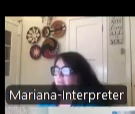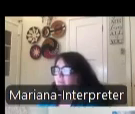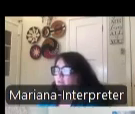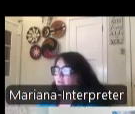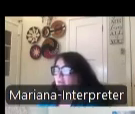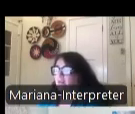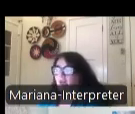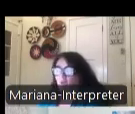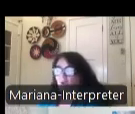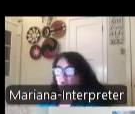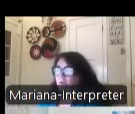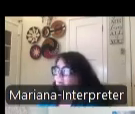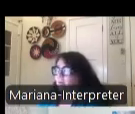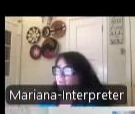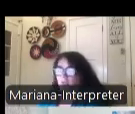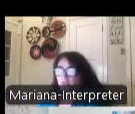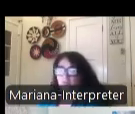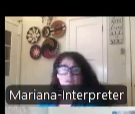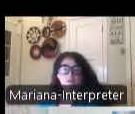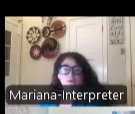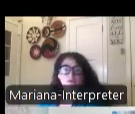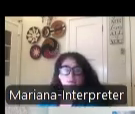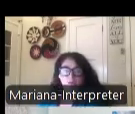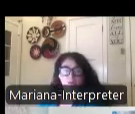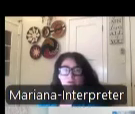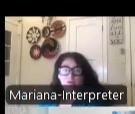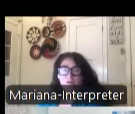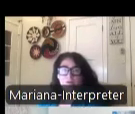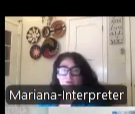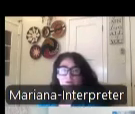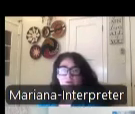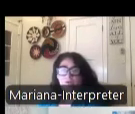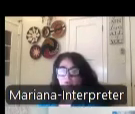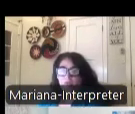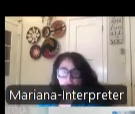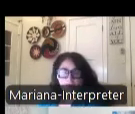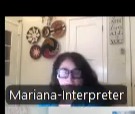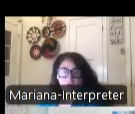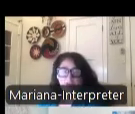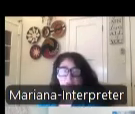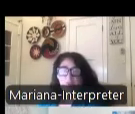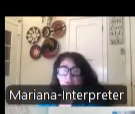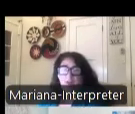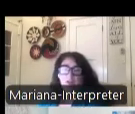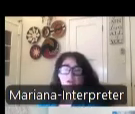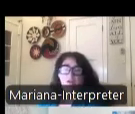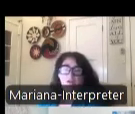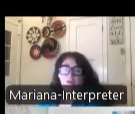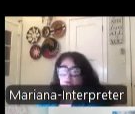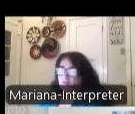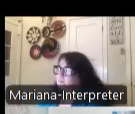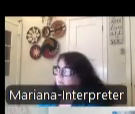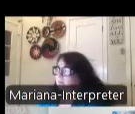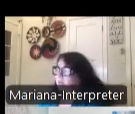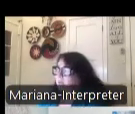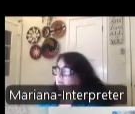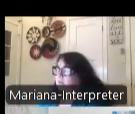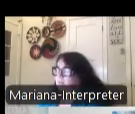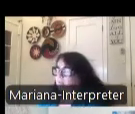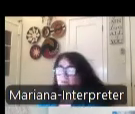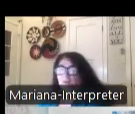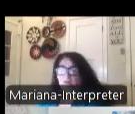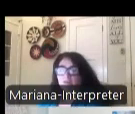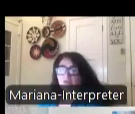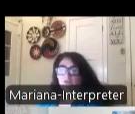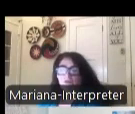higher elevation locations in the Sierra Nevada, that total might end up closer to 80 to 100 inches. Again, we're not talking about snow